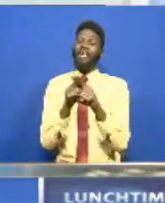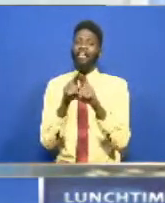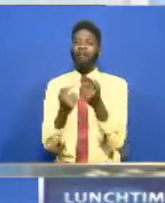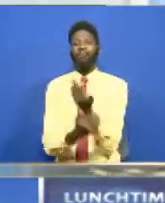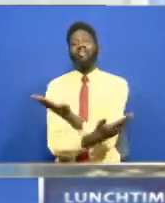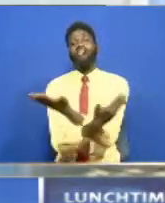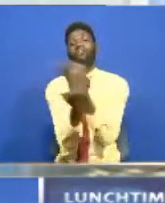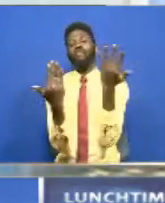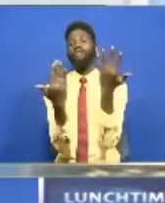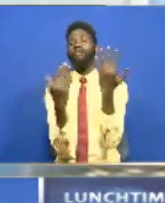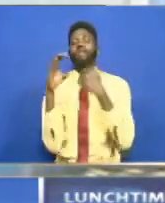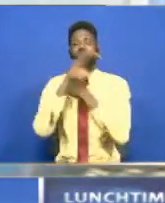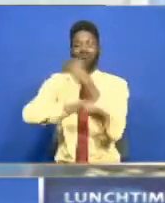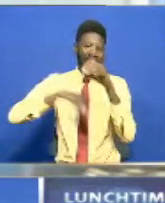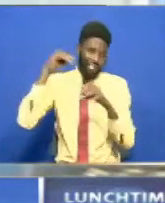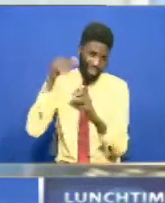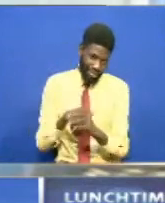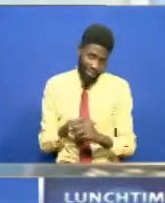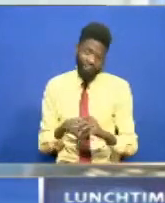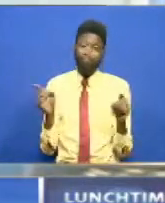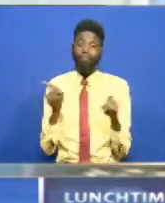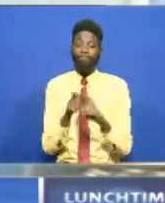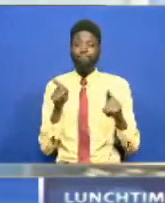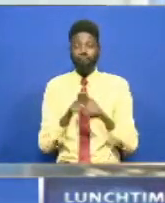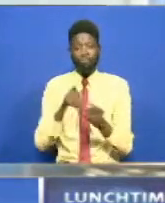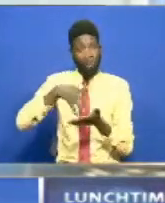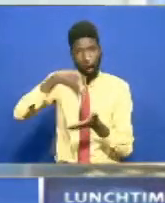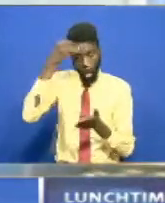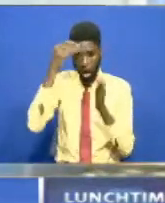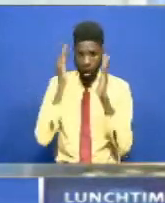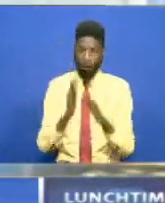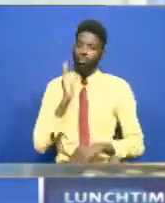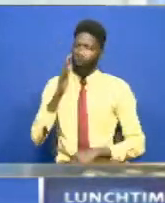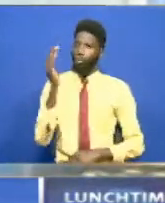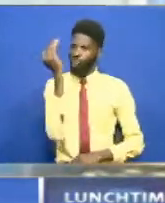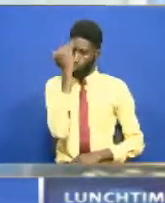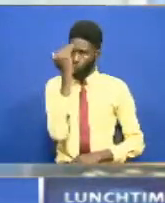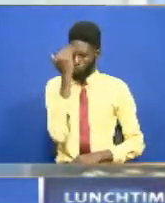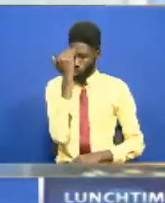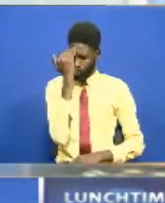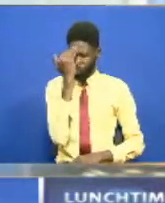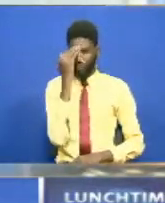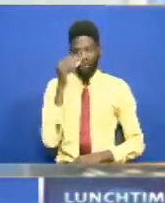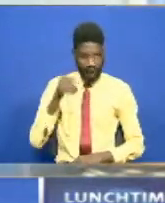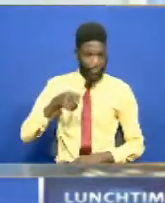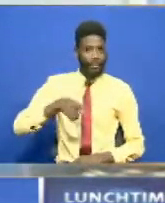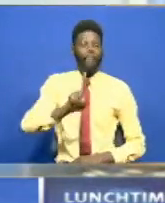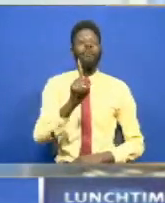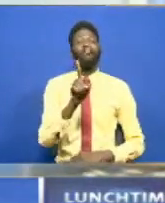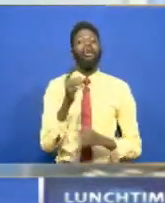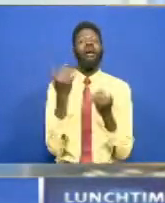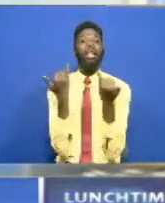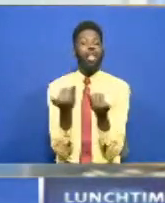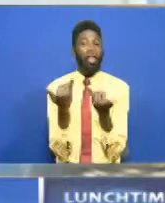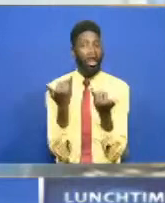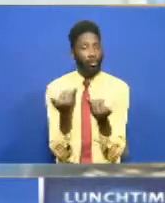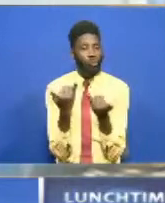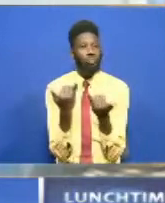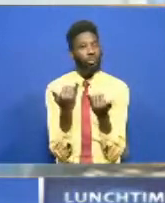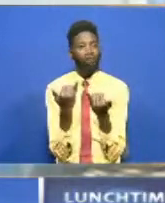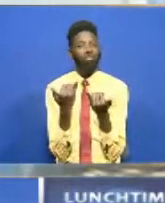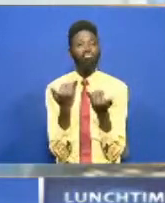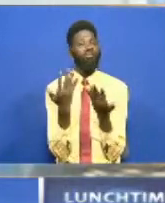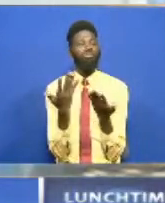whole country. And of course, the learners will be able to know where the gaps exist because of